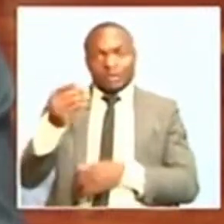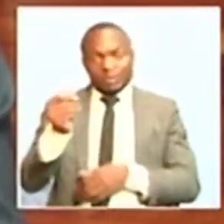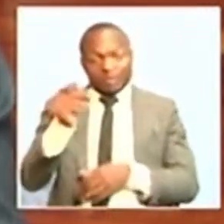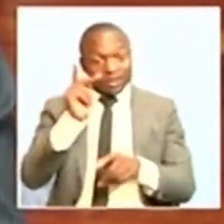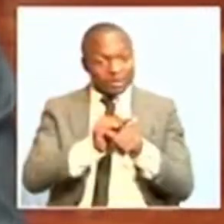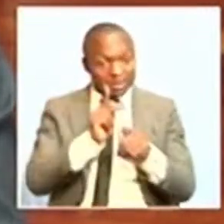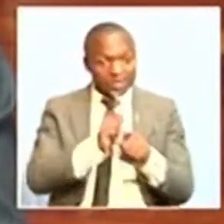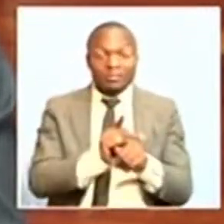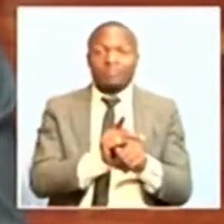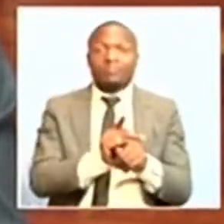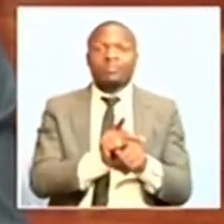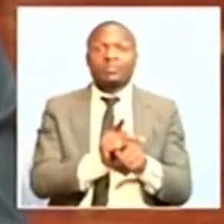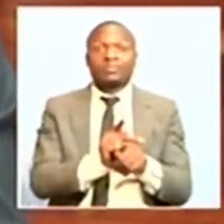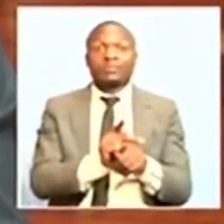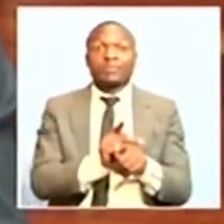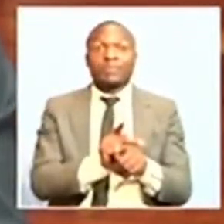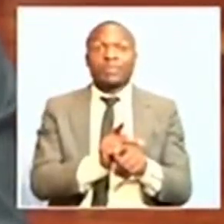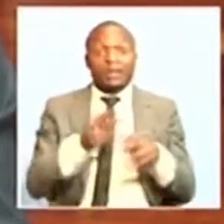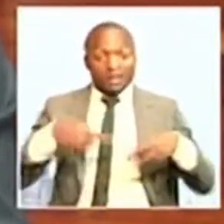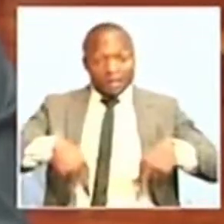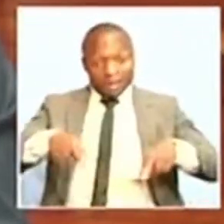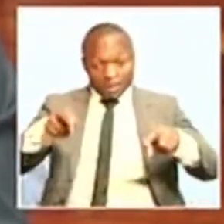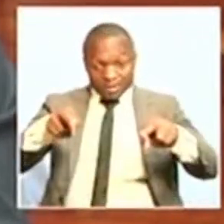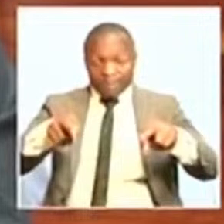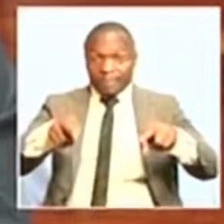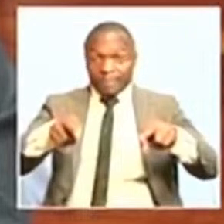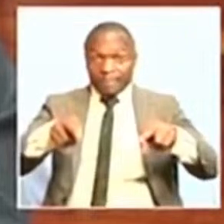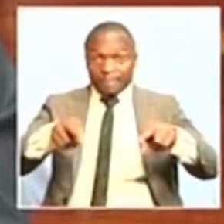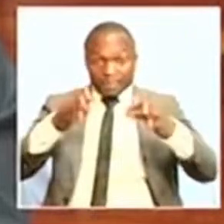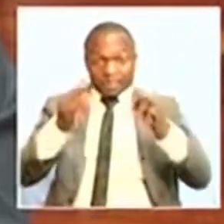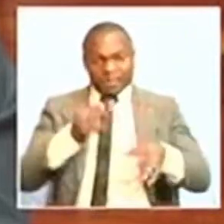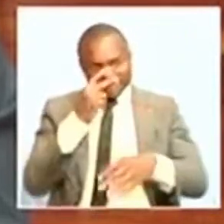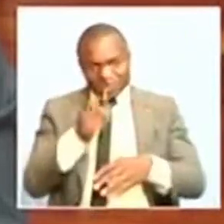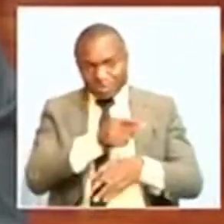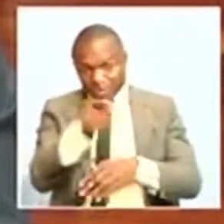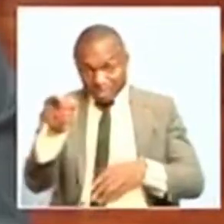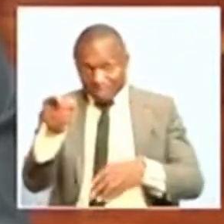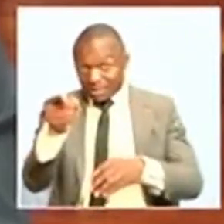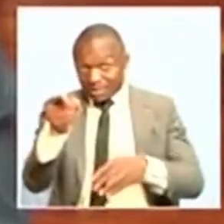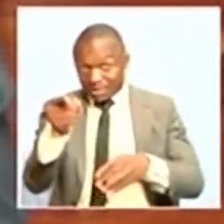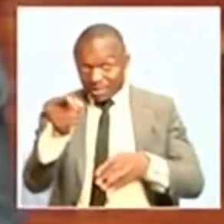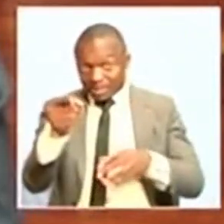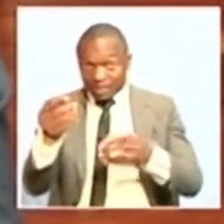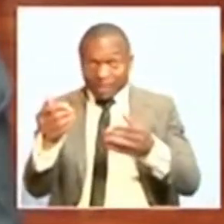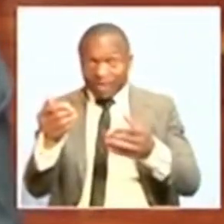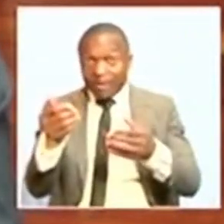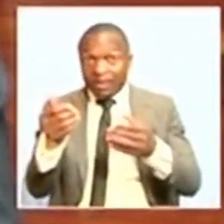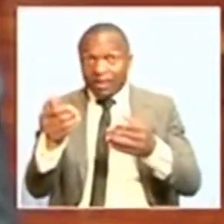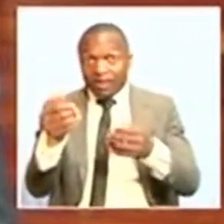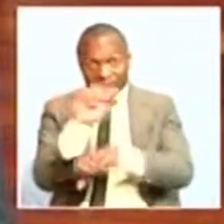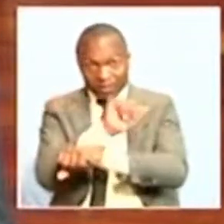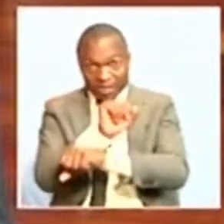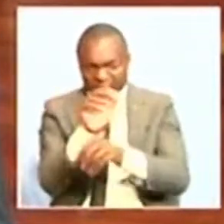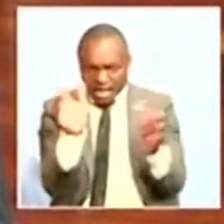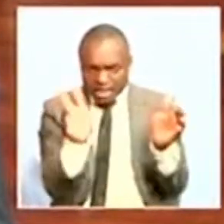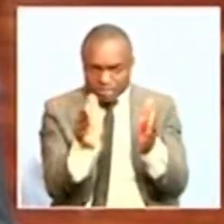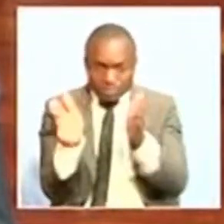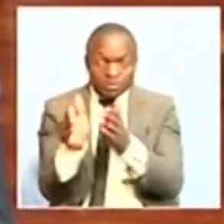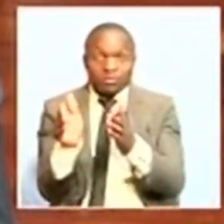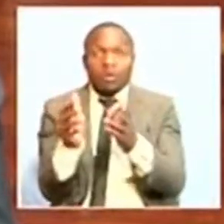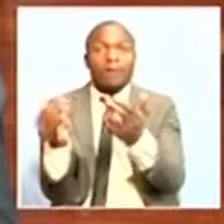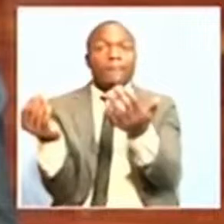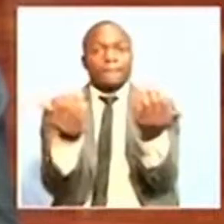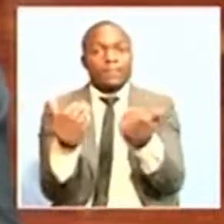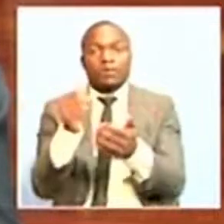maintain the roads. If you look at most of these vehicles, like the small buses which are in town, some of them, they